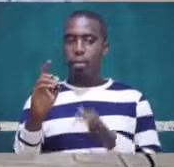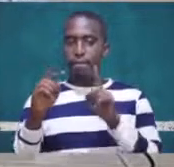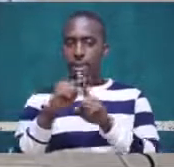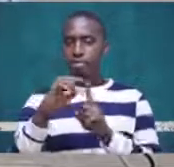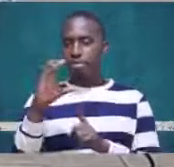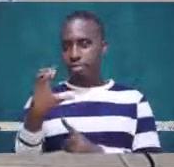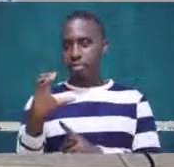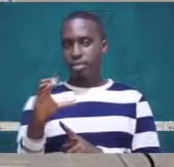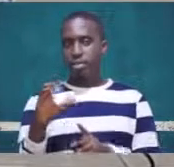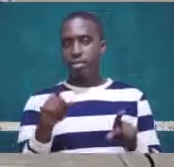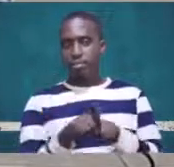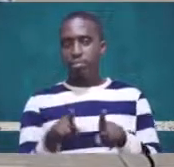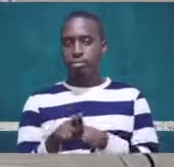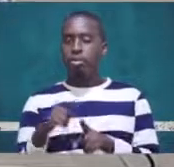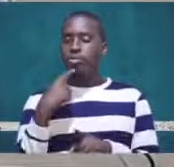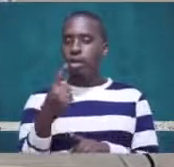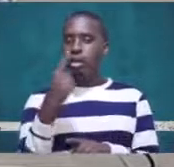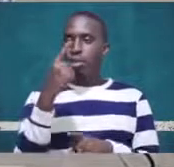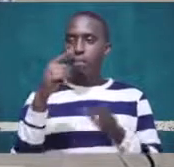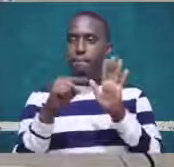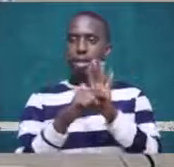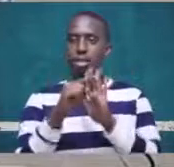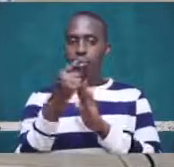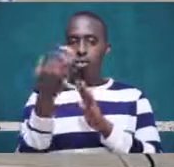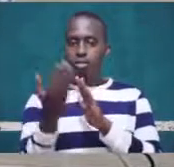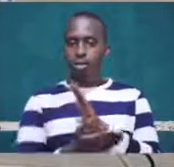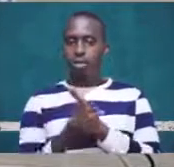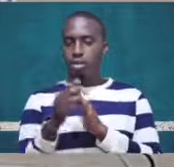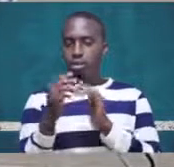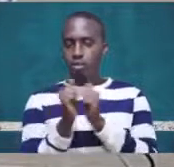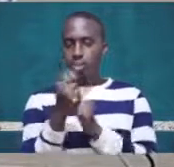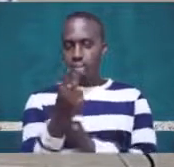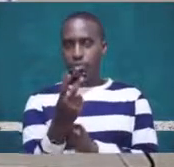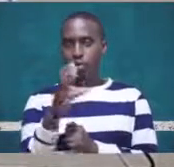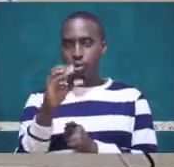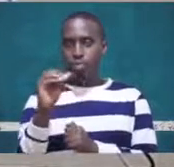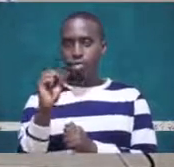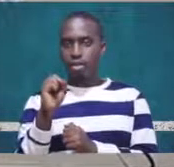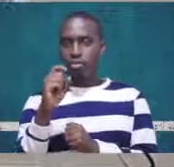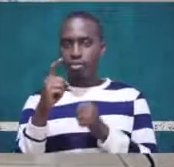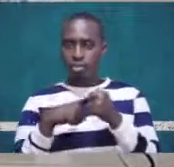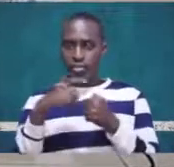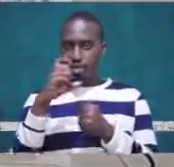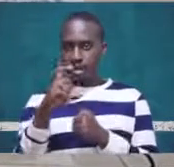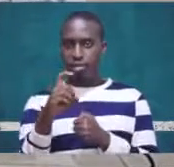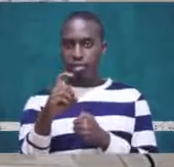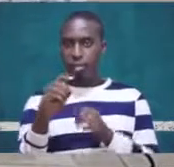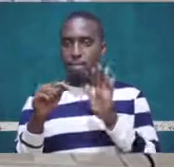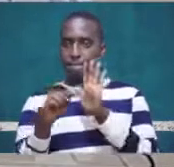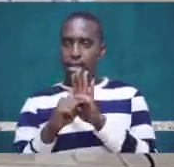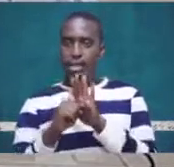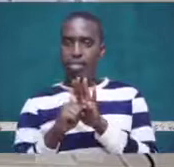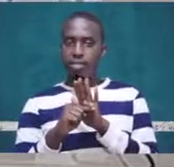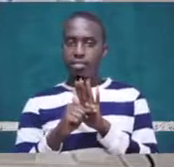c. Expanding this to be neg 1 over 12 cosine of 6x minus